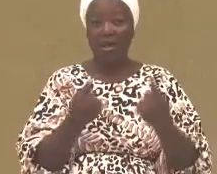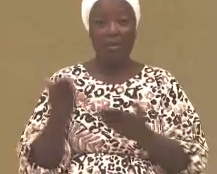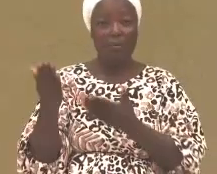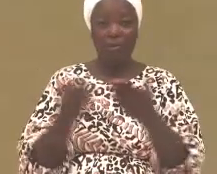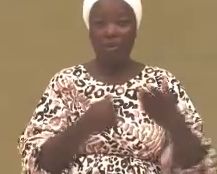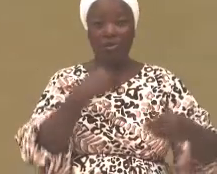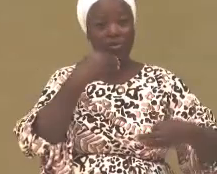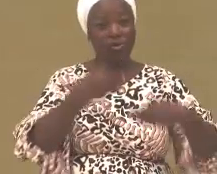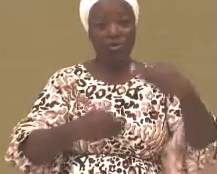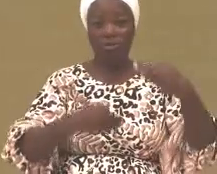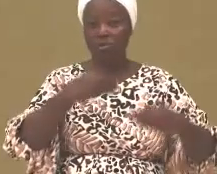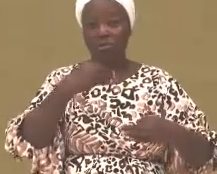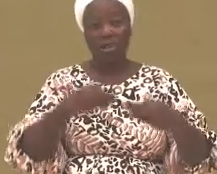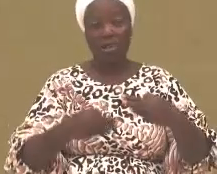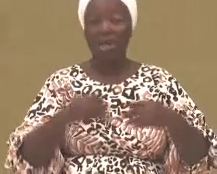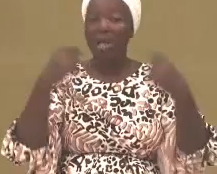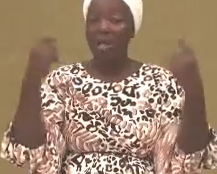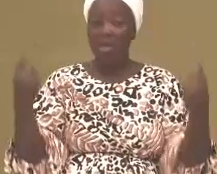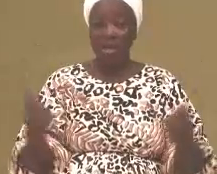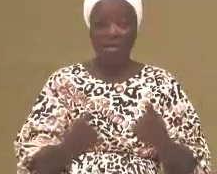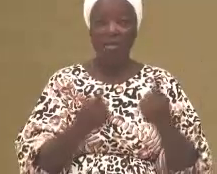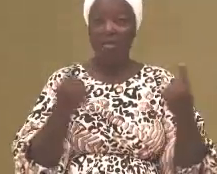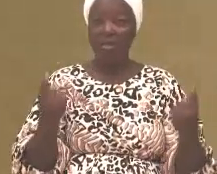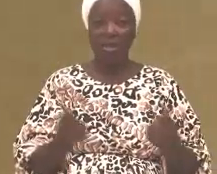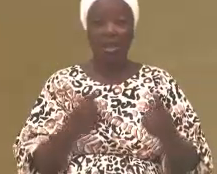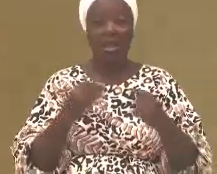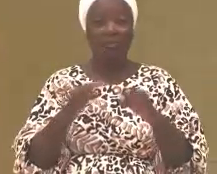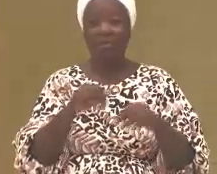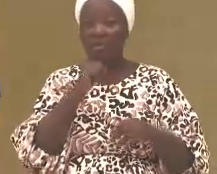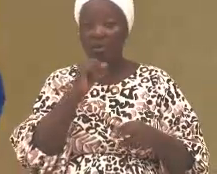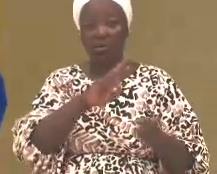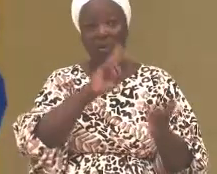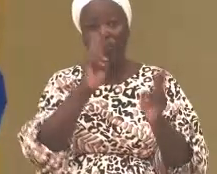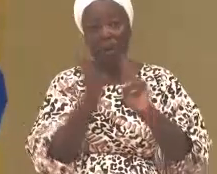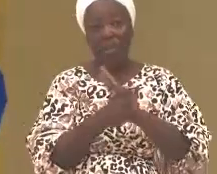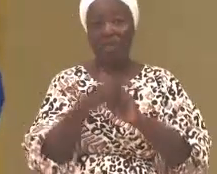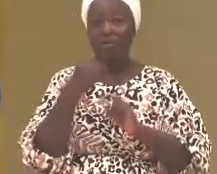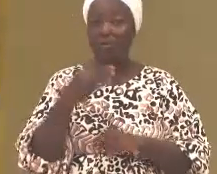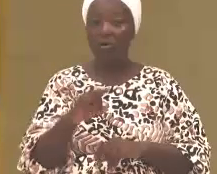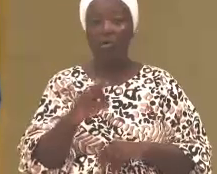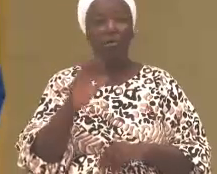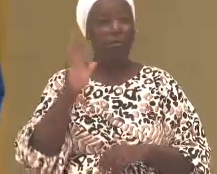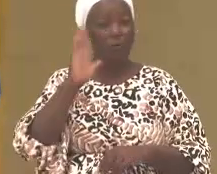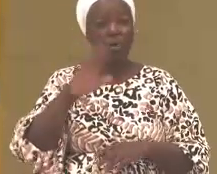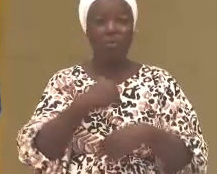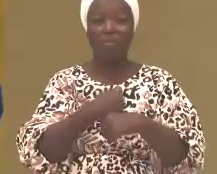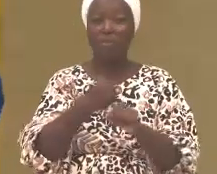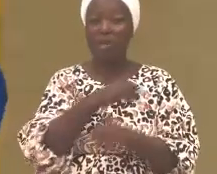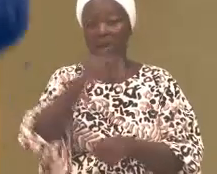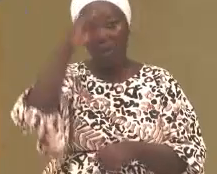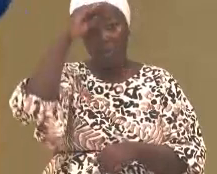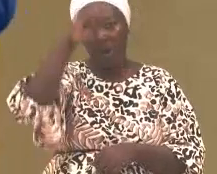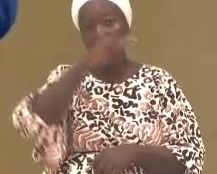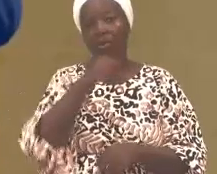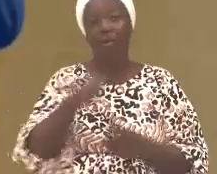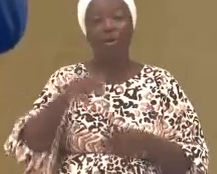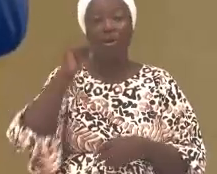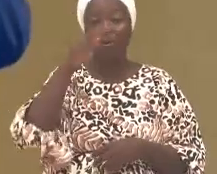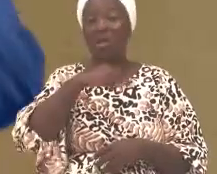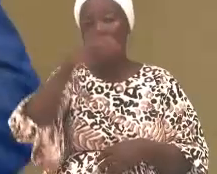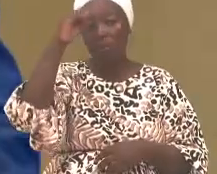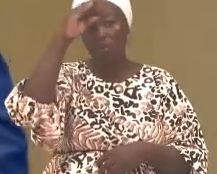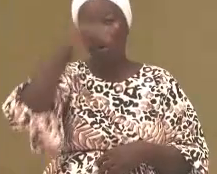judgment, sin, if it's not repented of, will make a man, a woman, a boy, a girl,